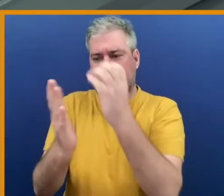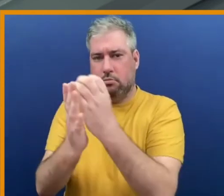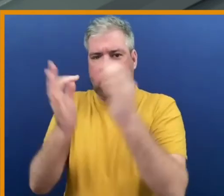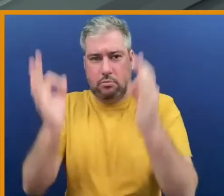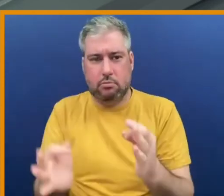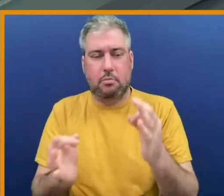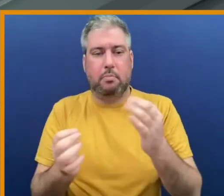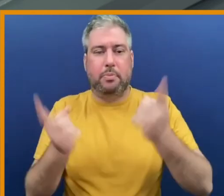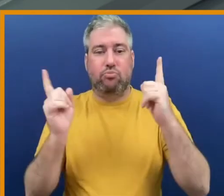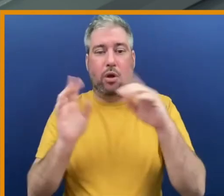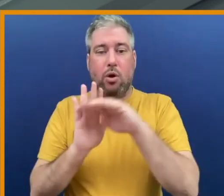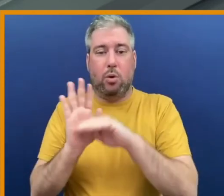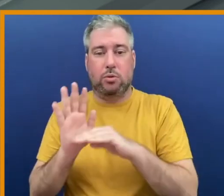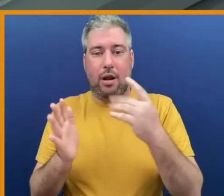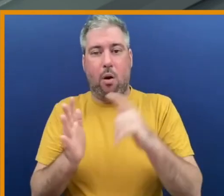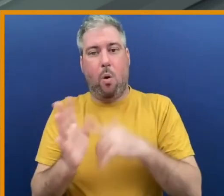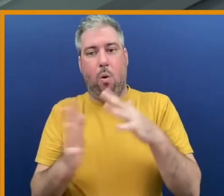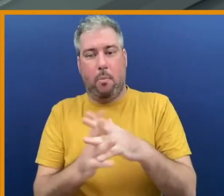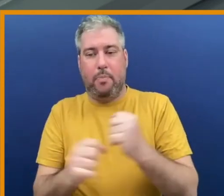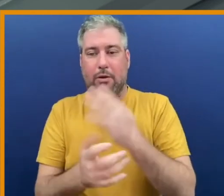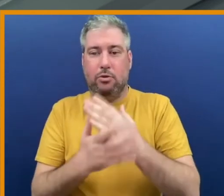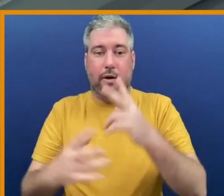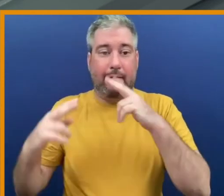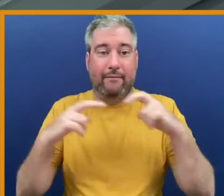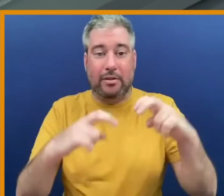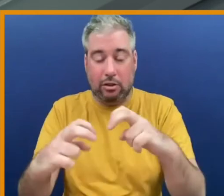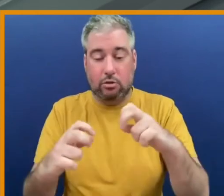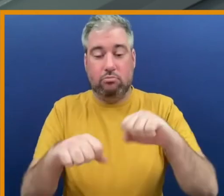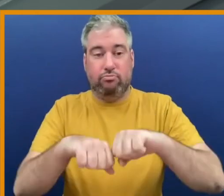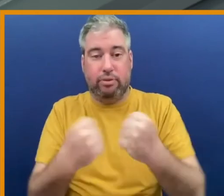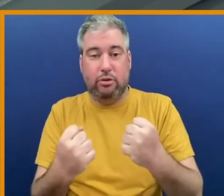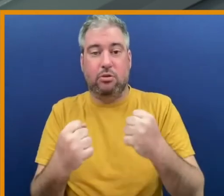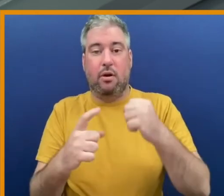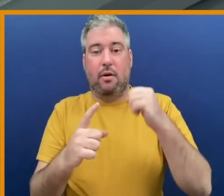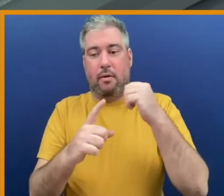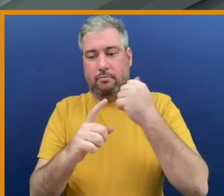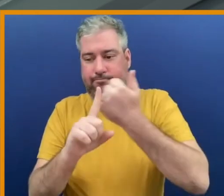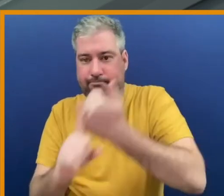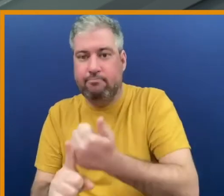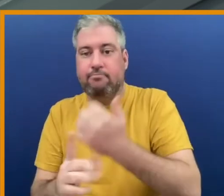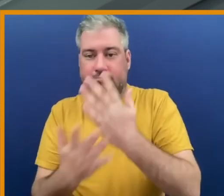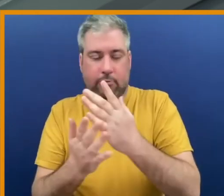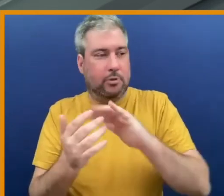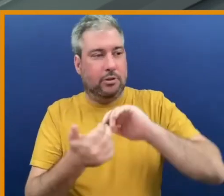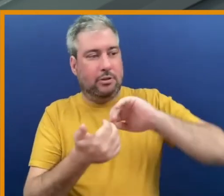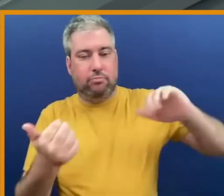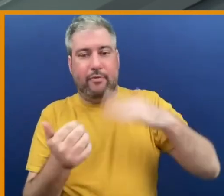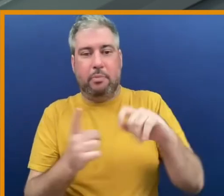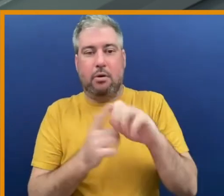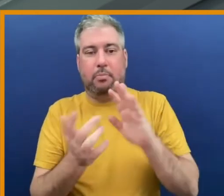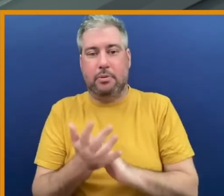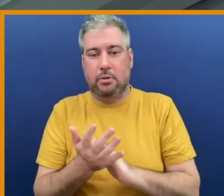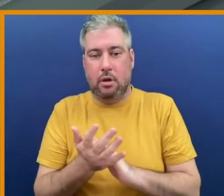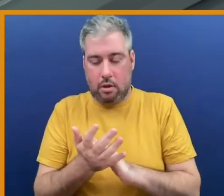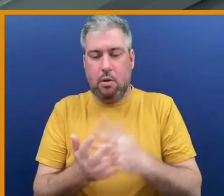Prime Minister. We're calling for a range of sanctions for those who break the ministerial code with an independent advisor